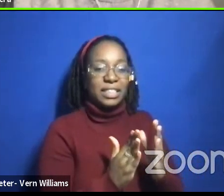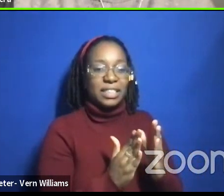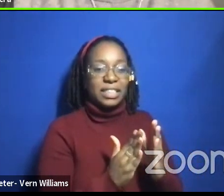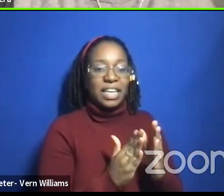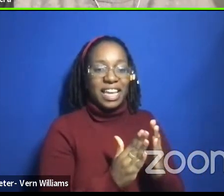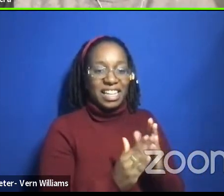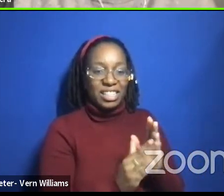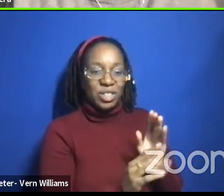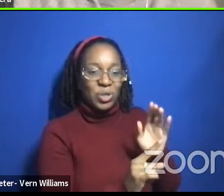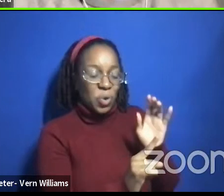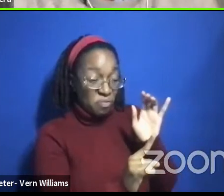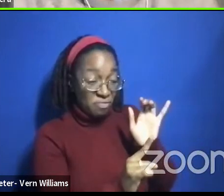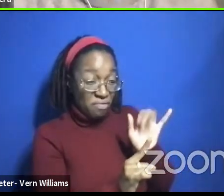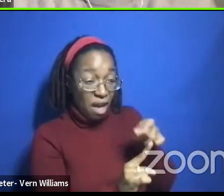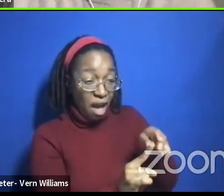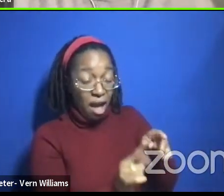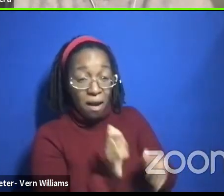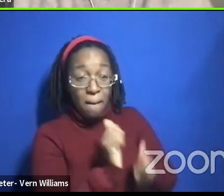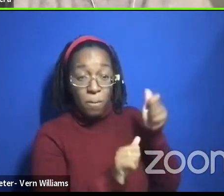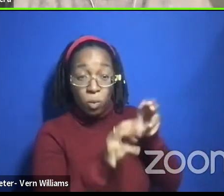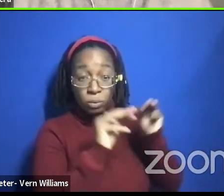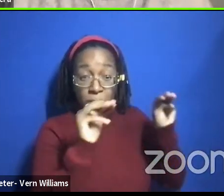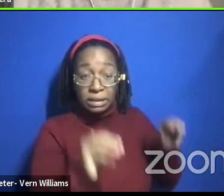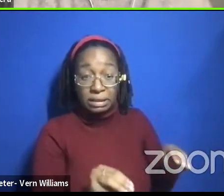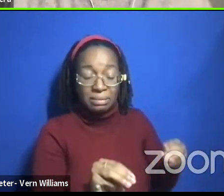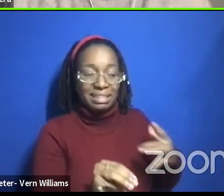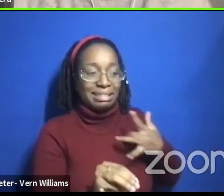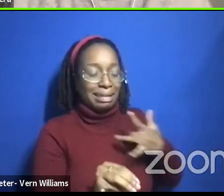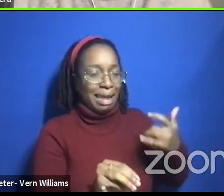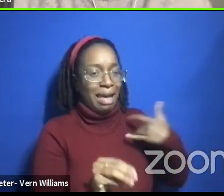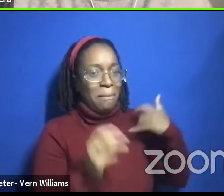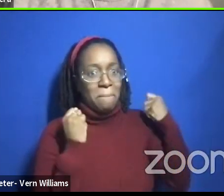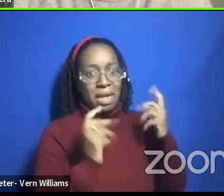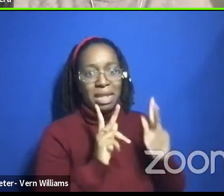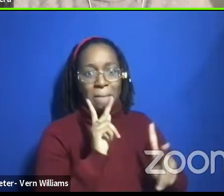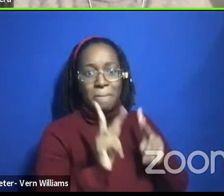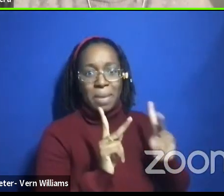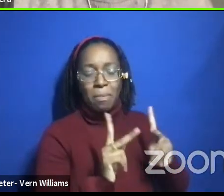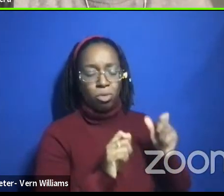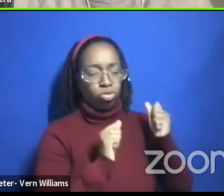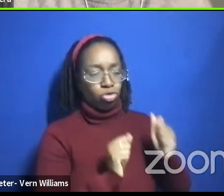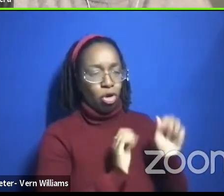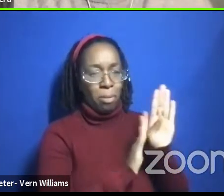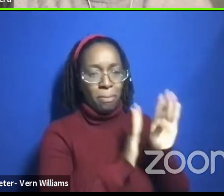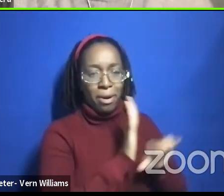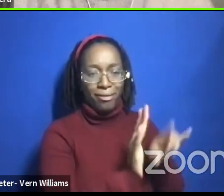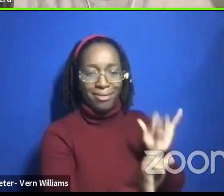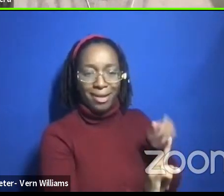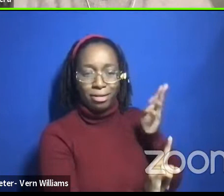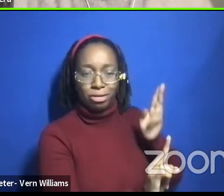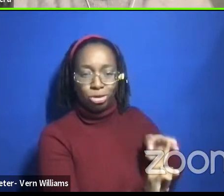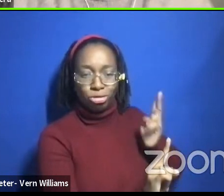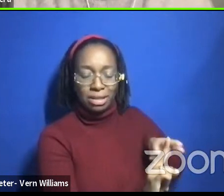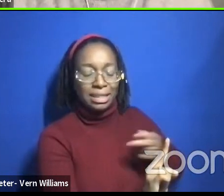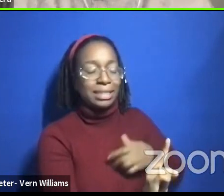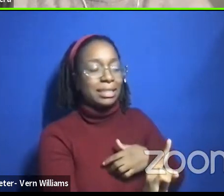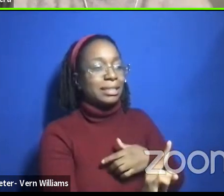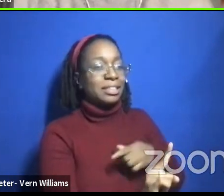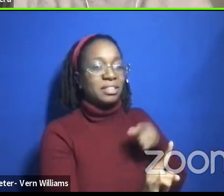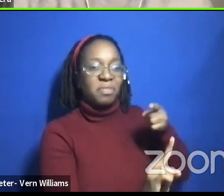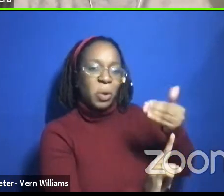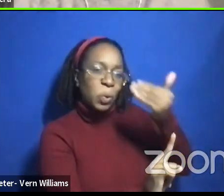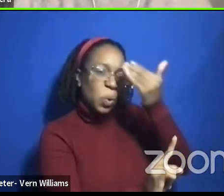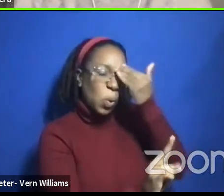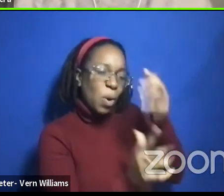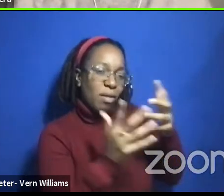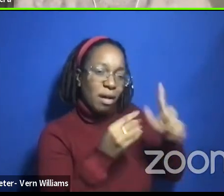departments in most museums are full of people who have very strong backgrounds in art history, who know a lot